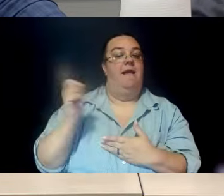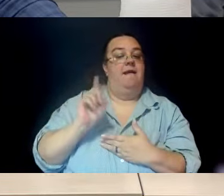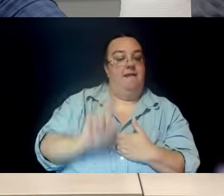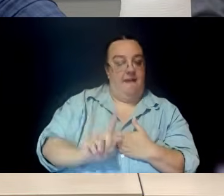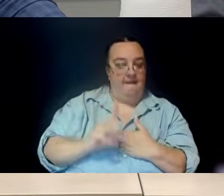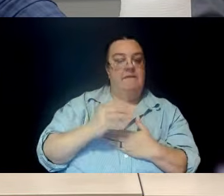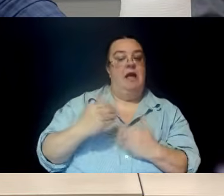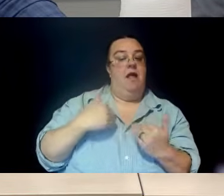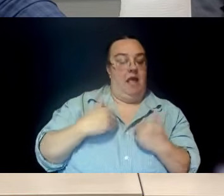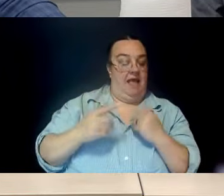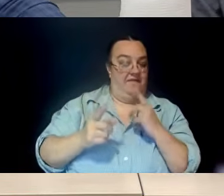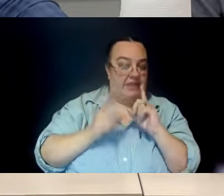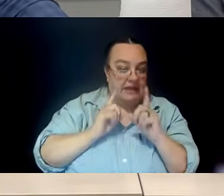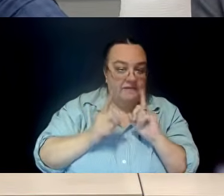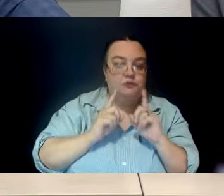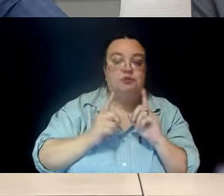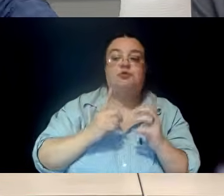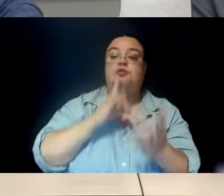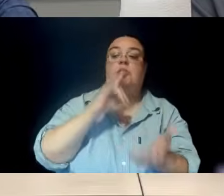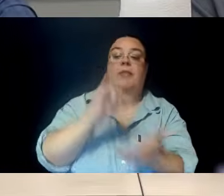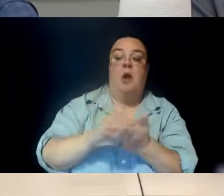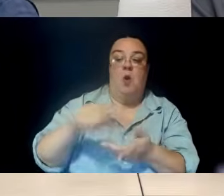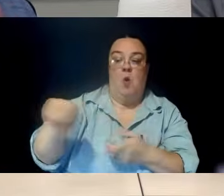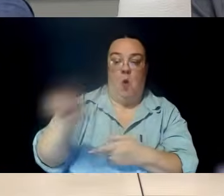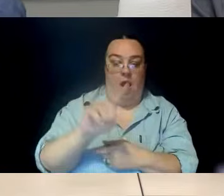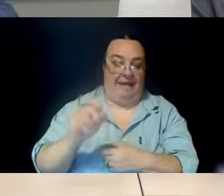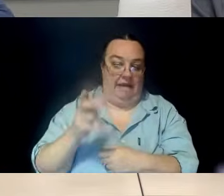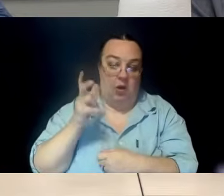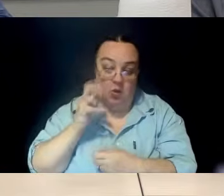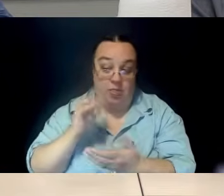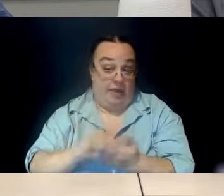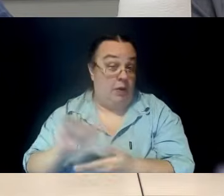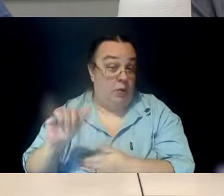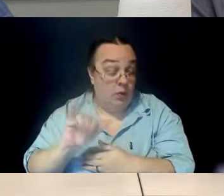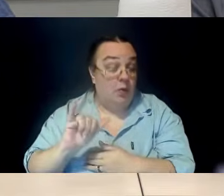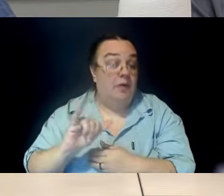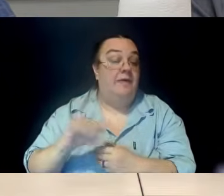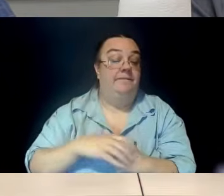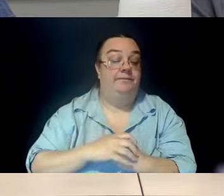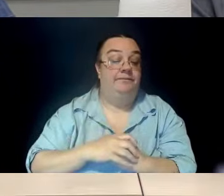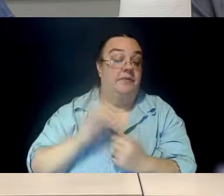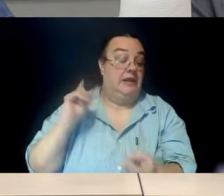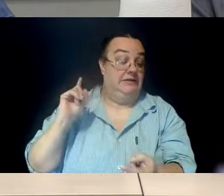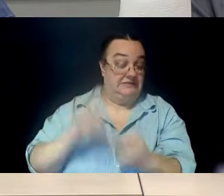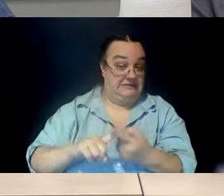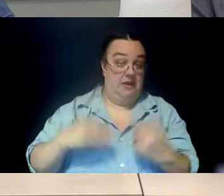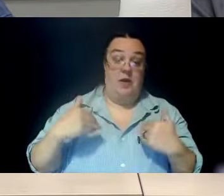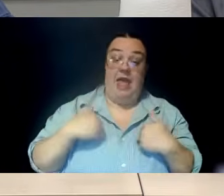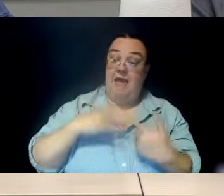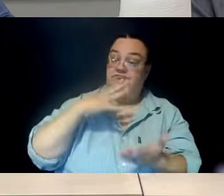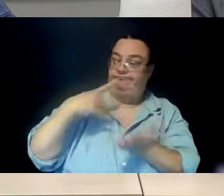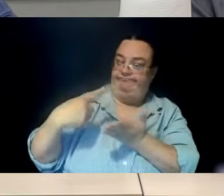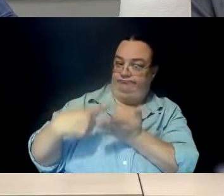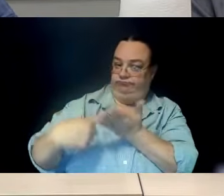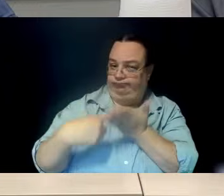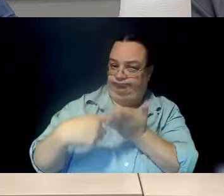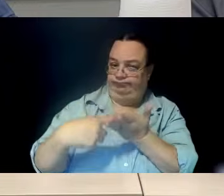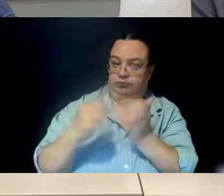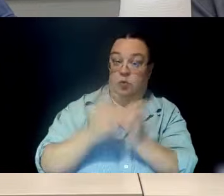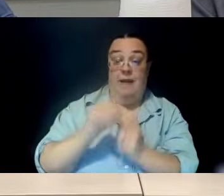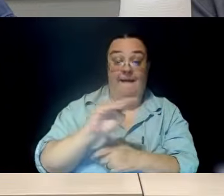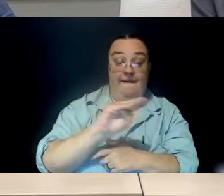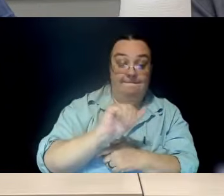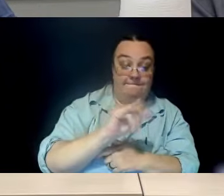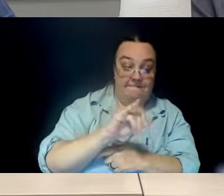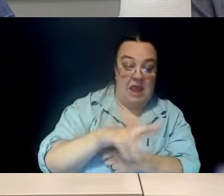conversation just so that you can hear it as well. Until a discussion is held with the mayor and council and